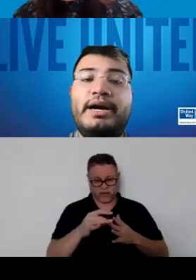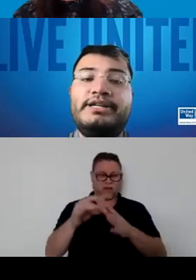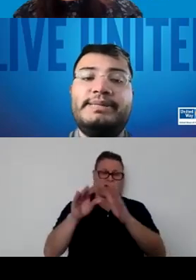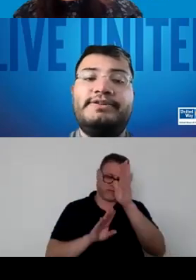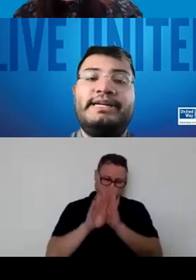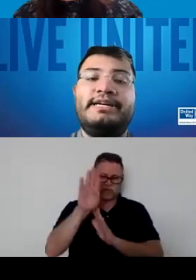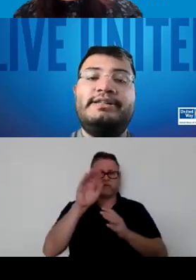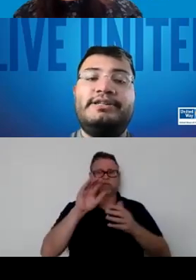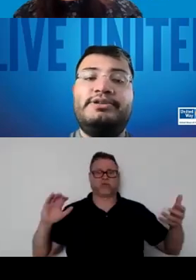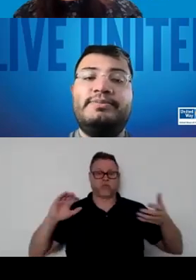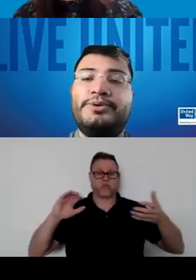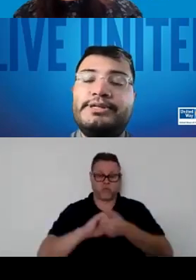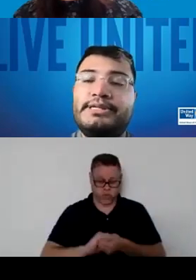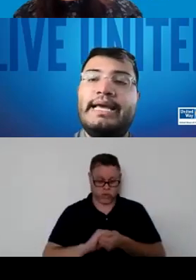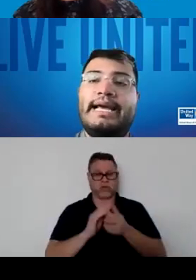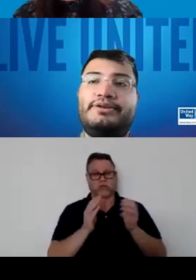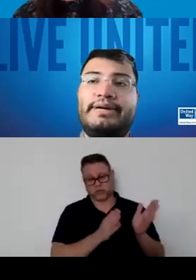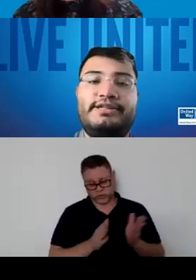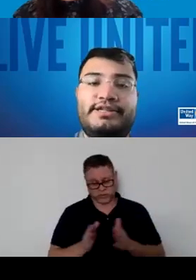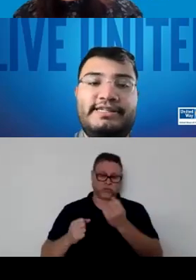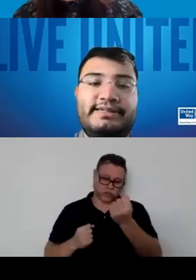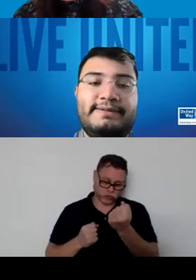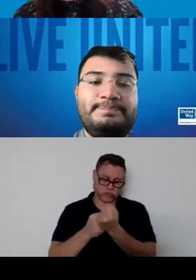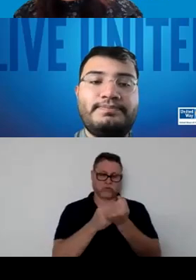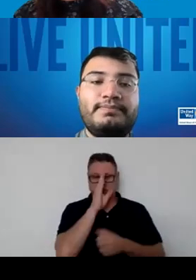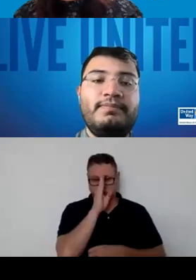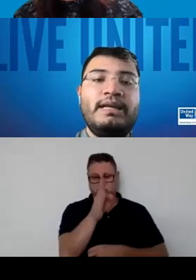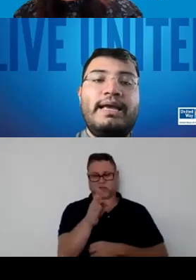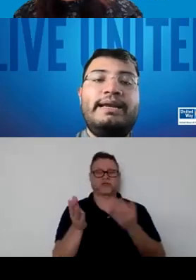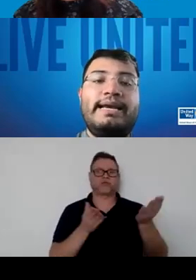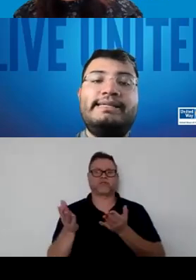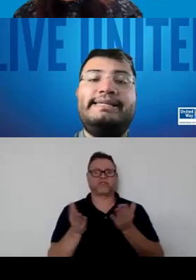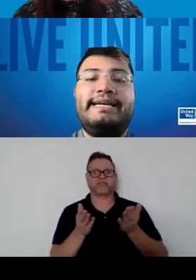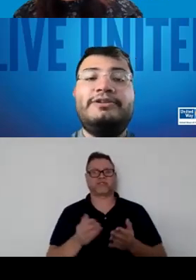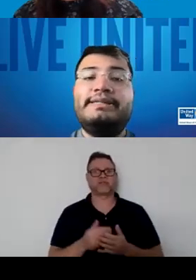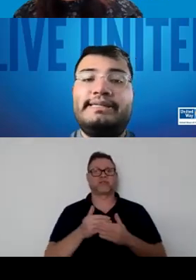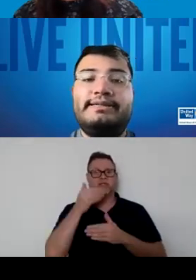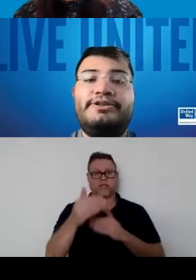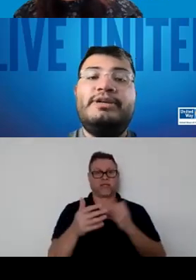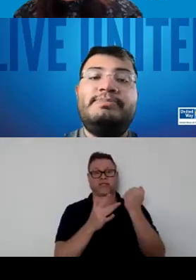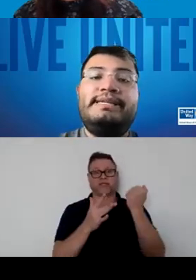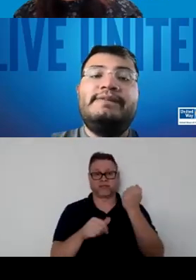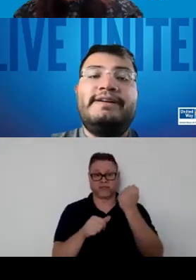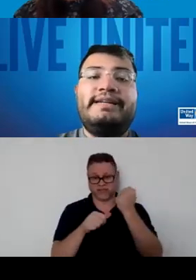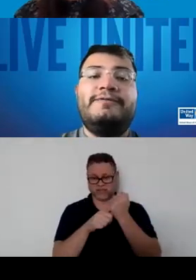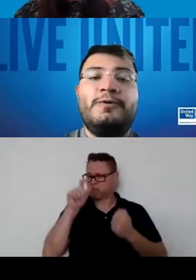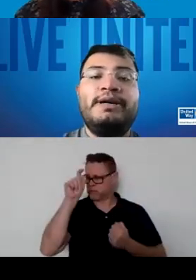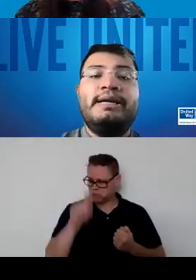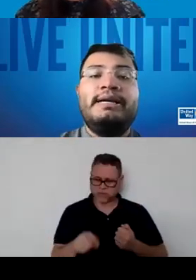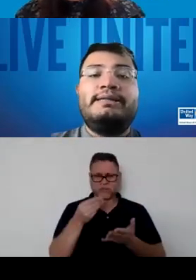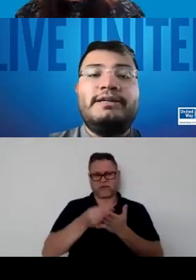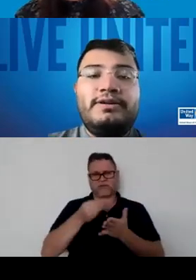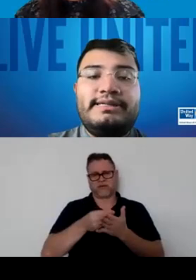strategic partnerships for integrated student supports and direct services. Next is the technical assistance. So there must be funding